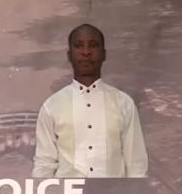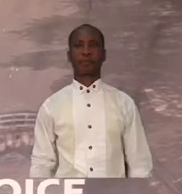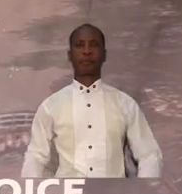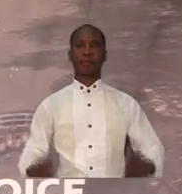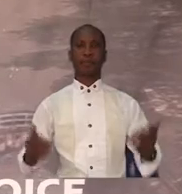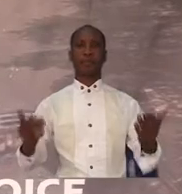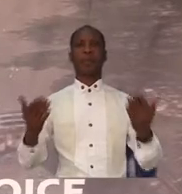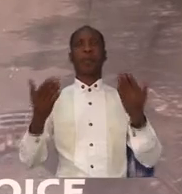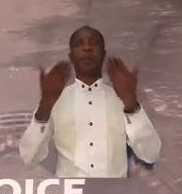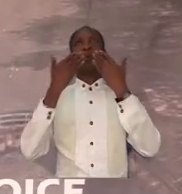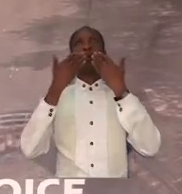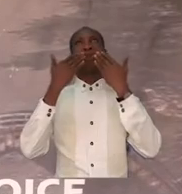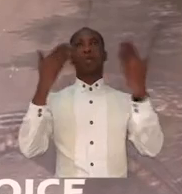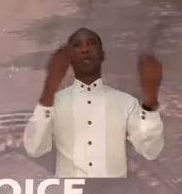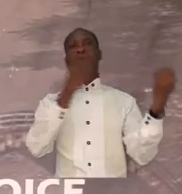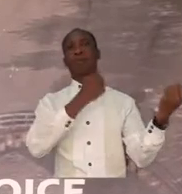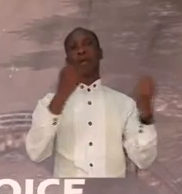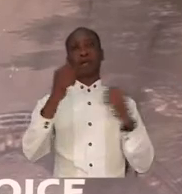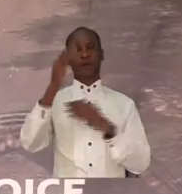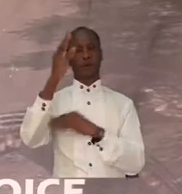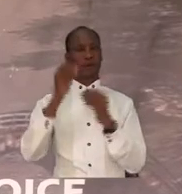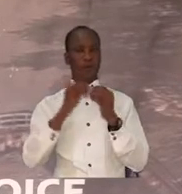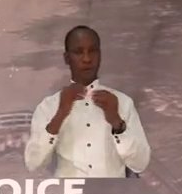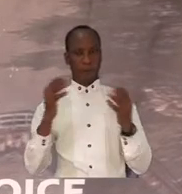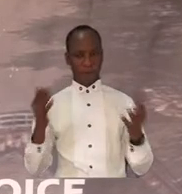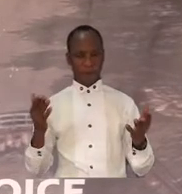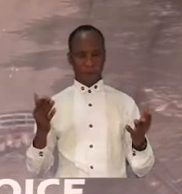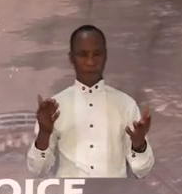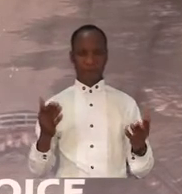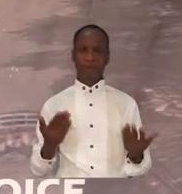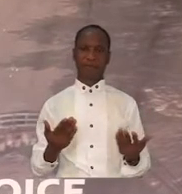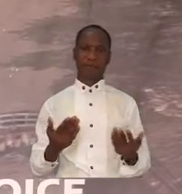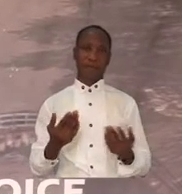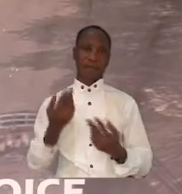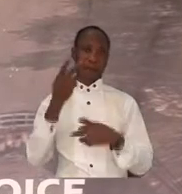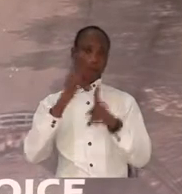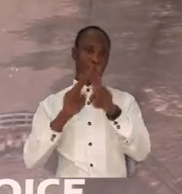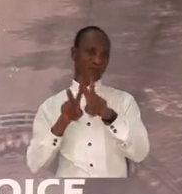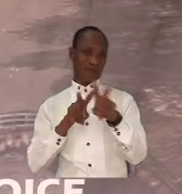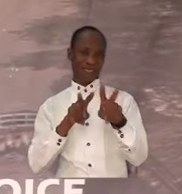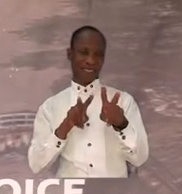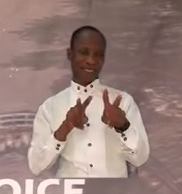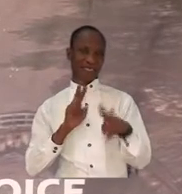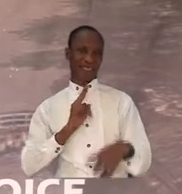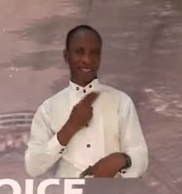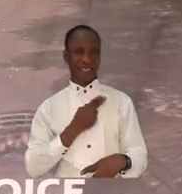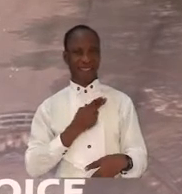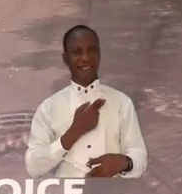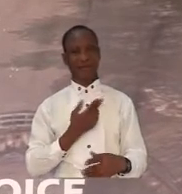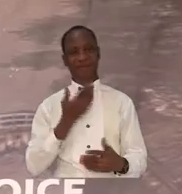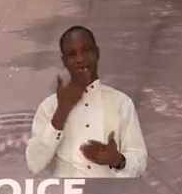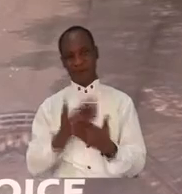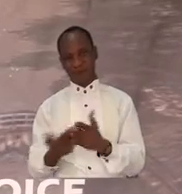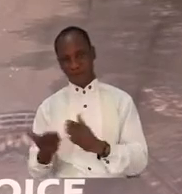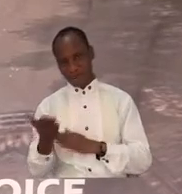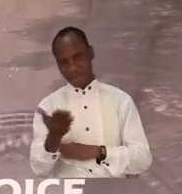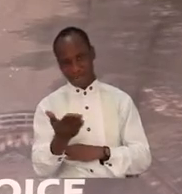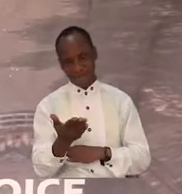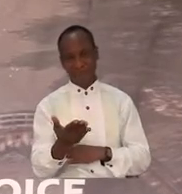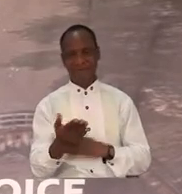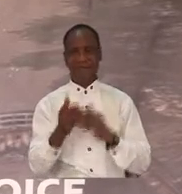Ye die who are Yankopon, I say, ye ma, a tearful yina, a chin, and a day. I said, da, a ye in